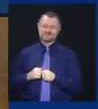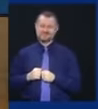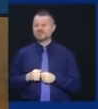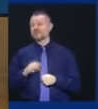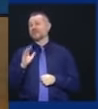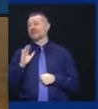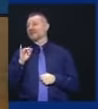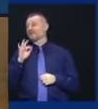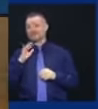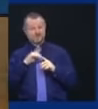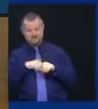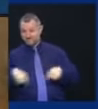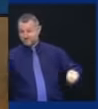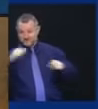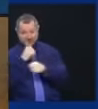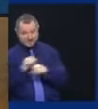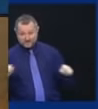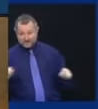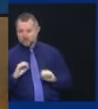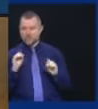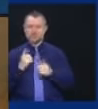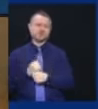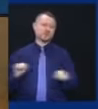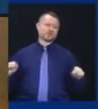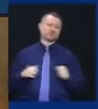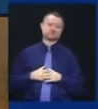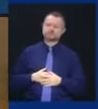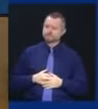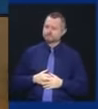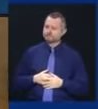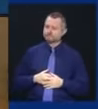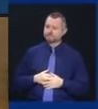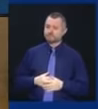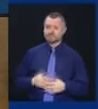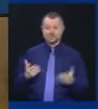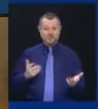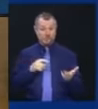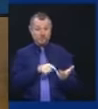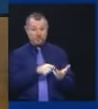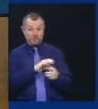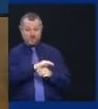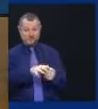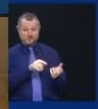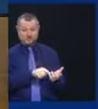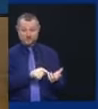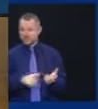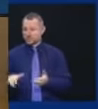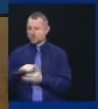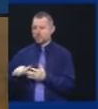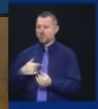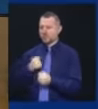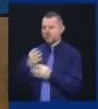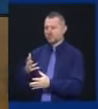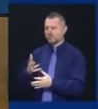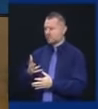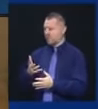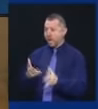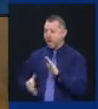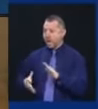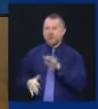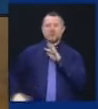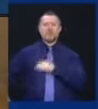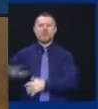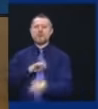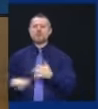safe, no one is safe. COVID unified in this state. COVID divided in many